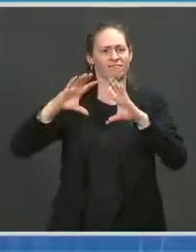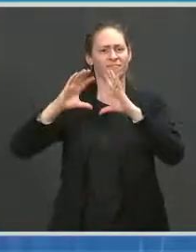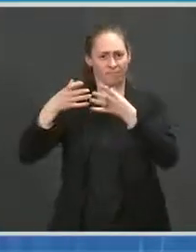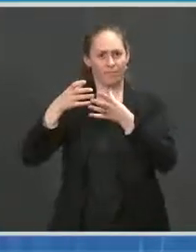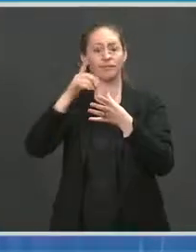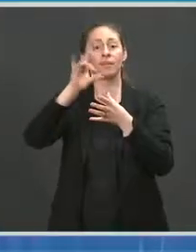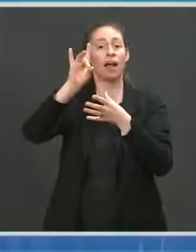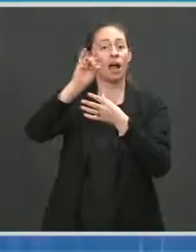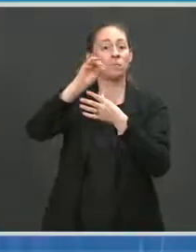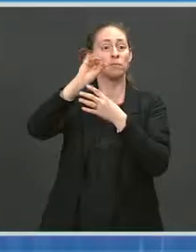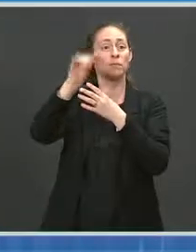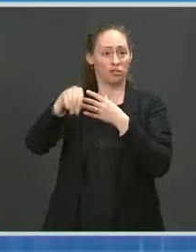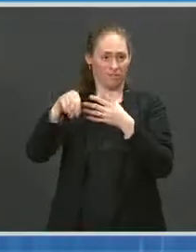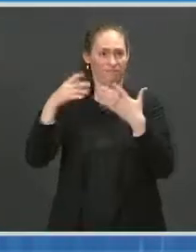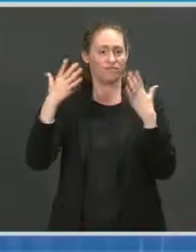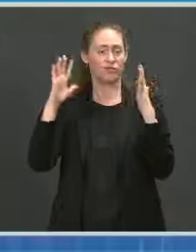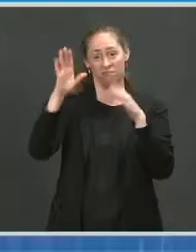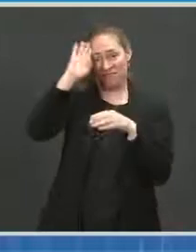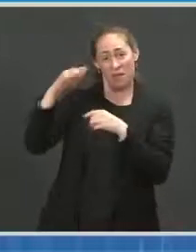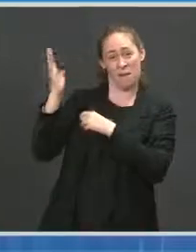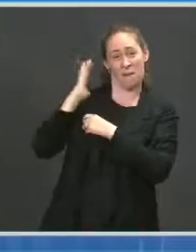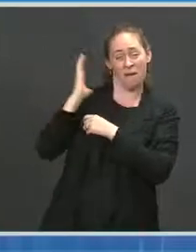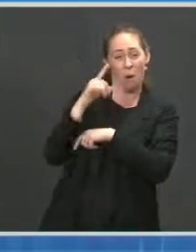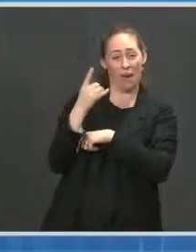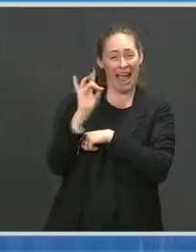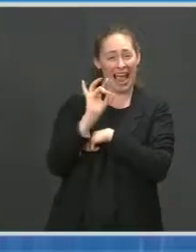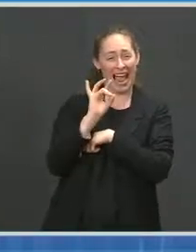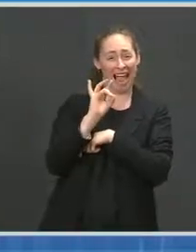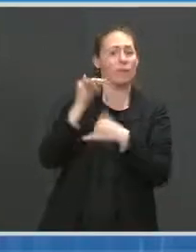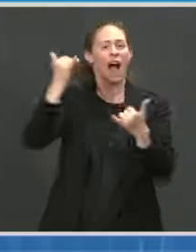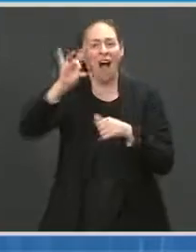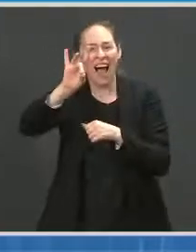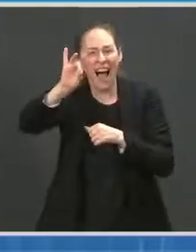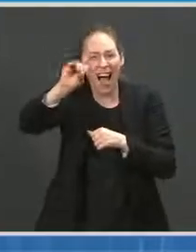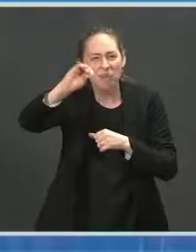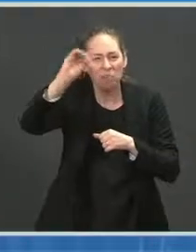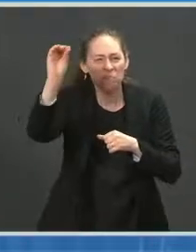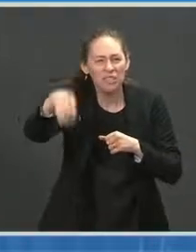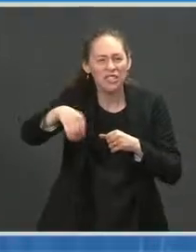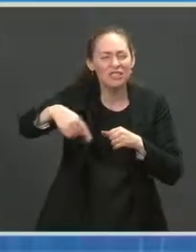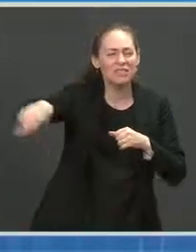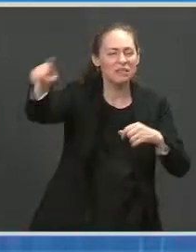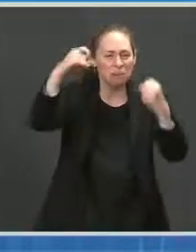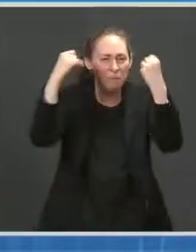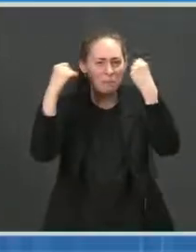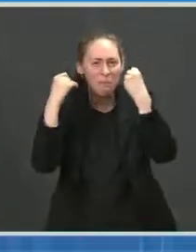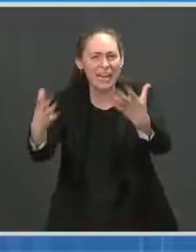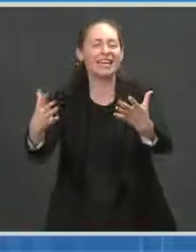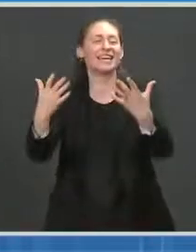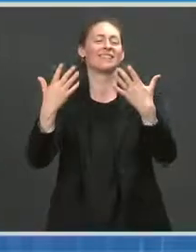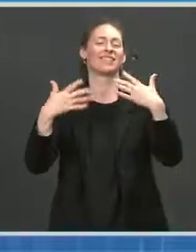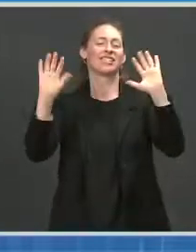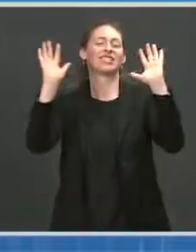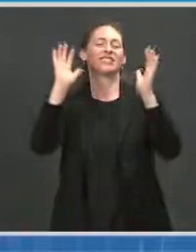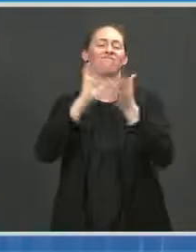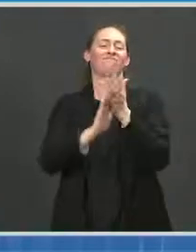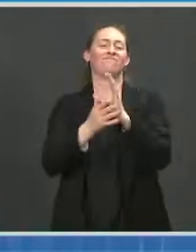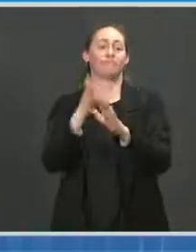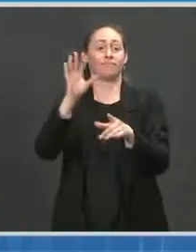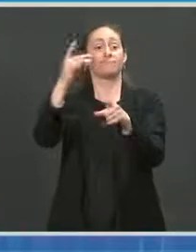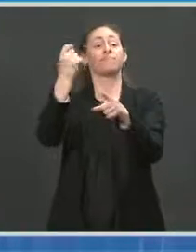8%. And now 50% of adults in the US have had at least one shot, up from